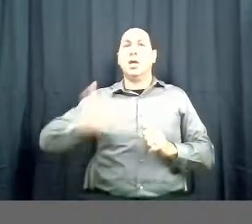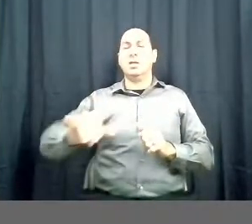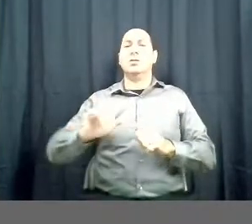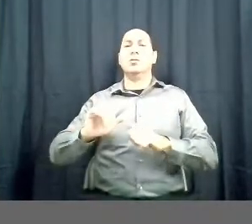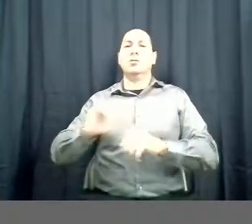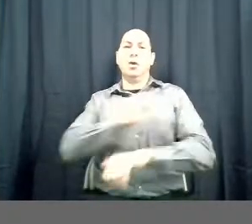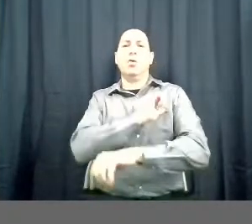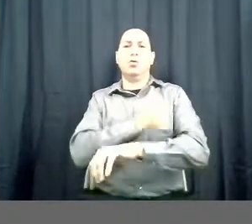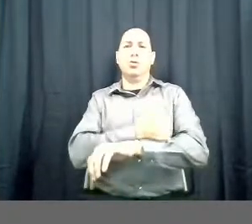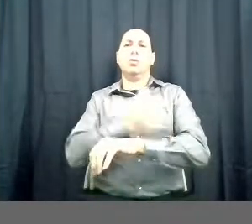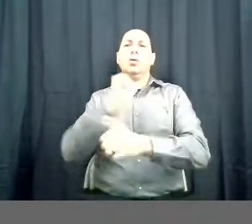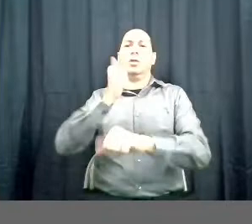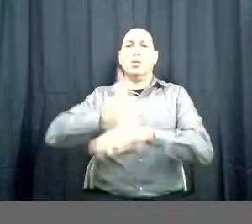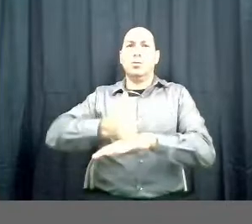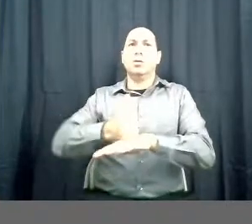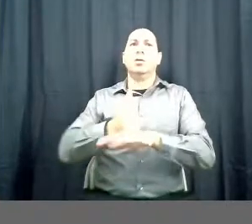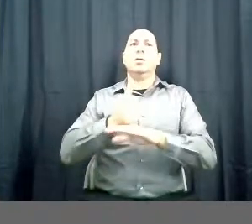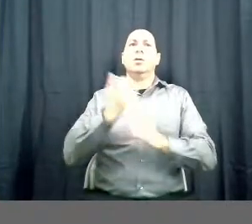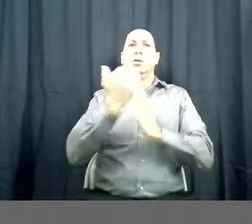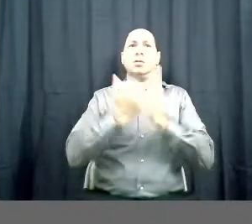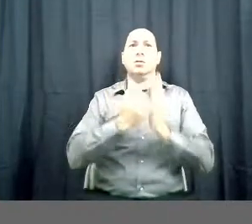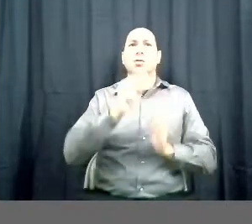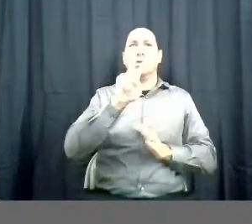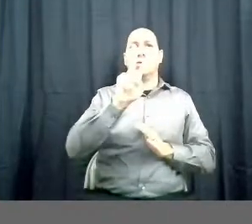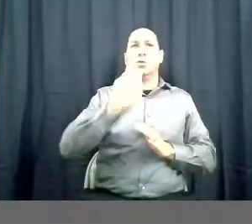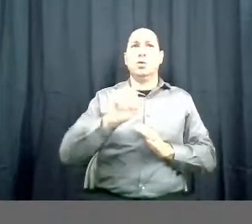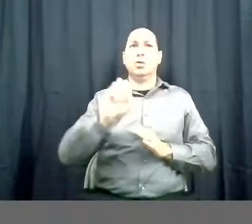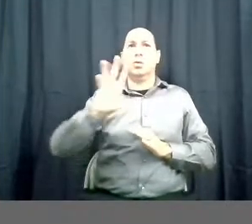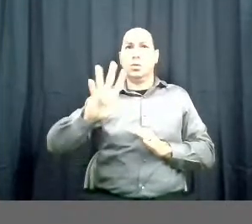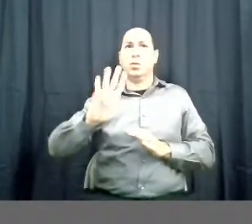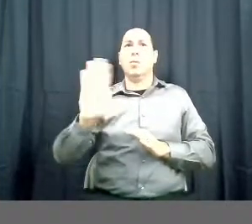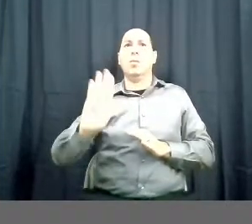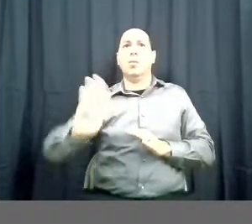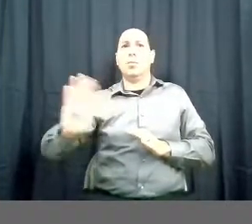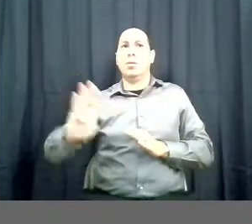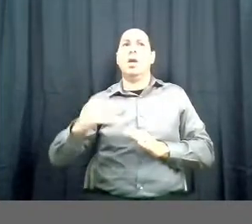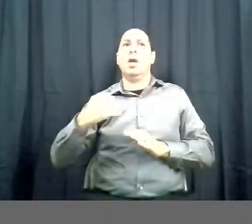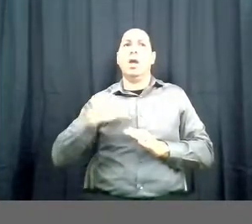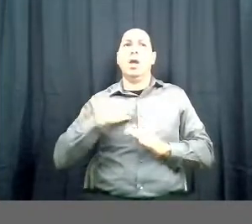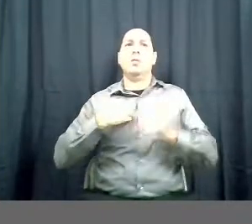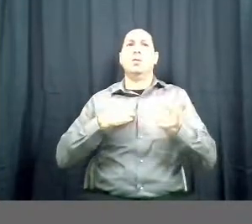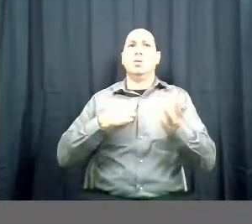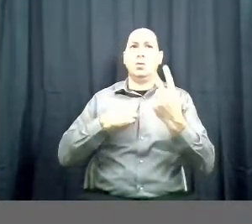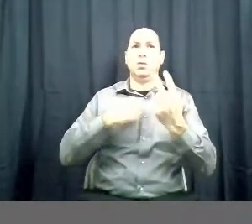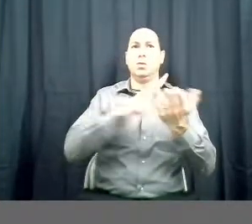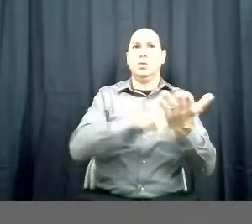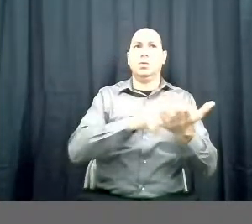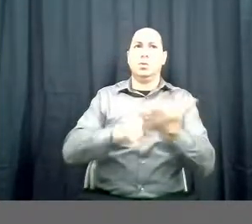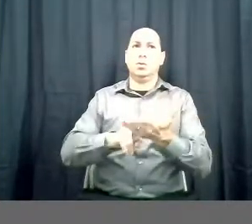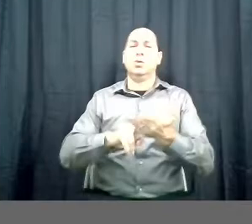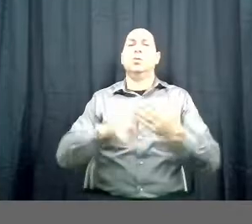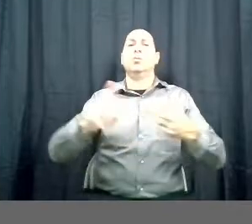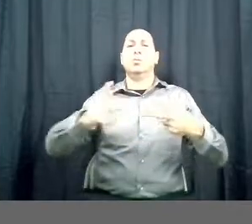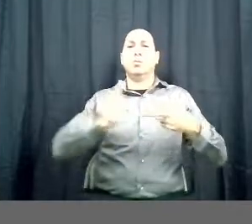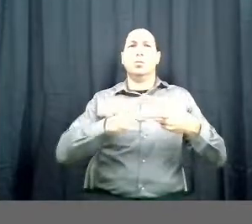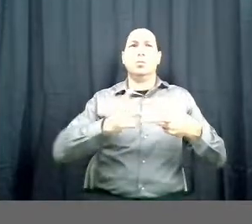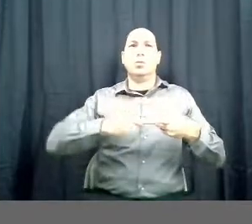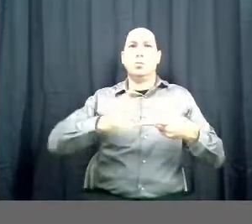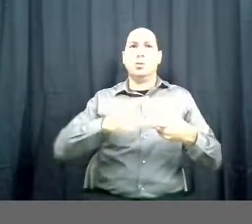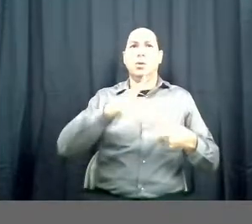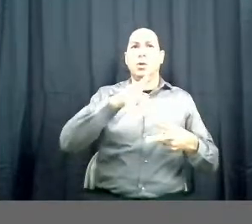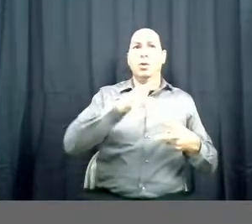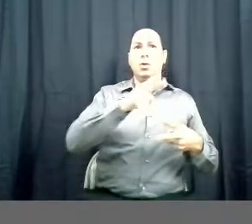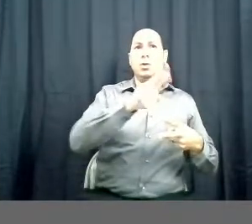have 3 contracts for consideration. The first is a contract between PREPA and